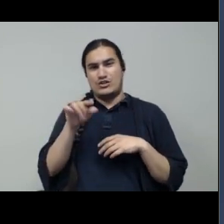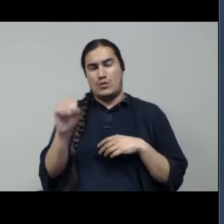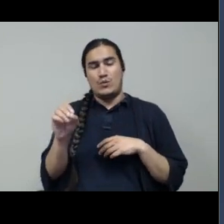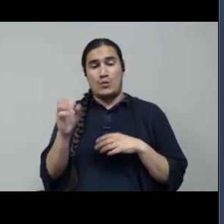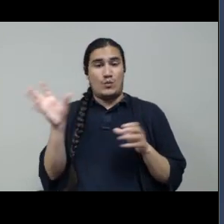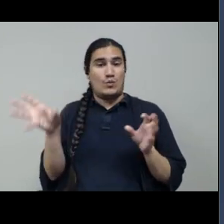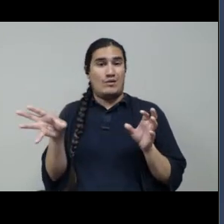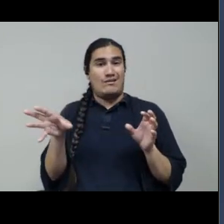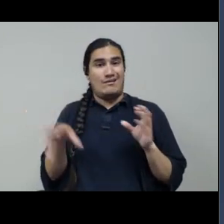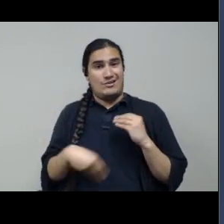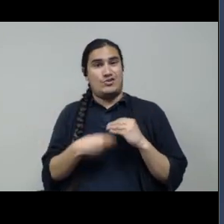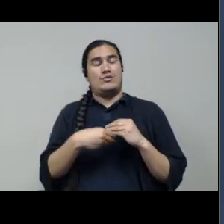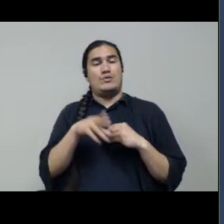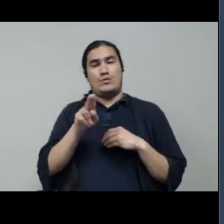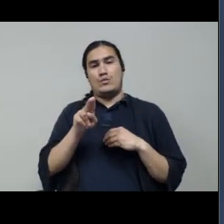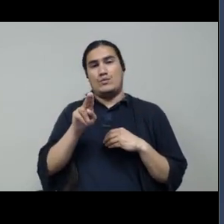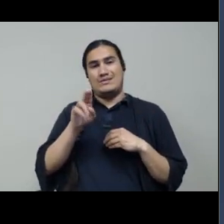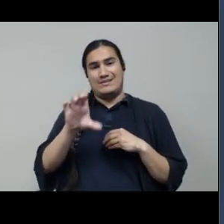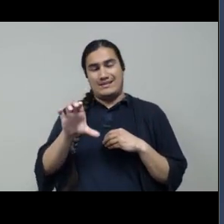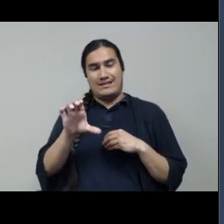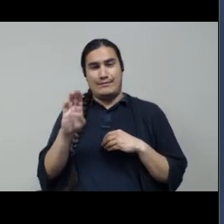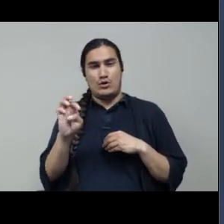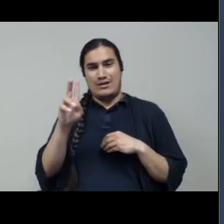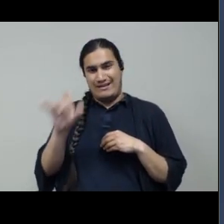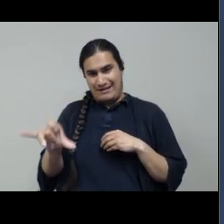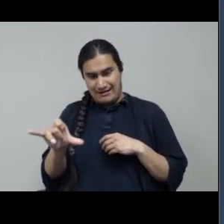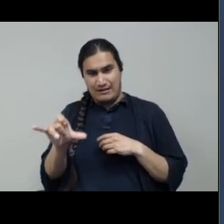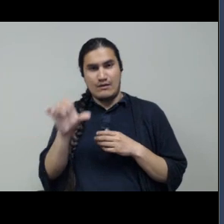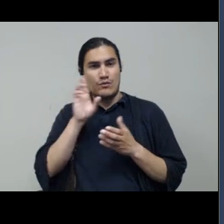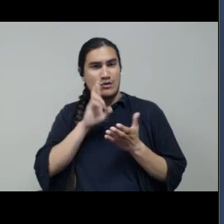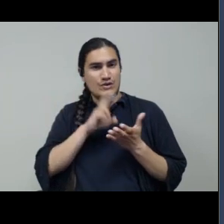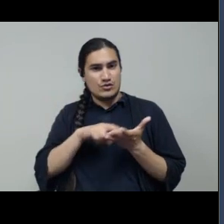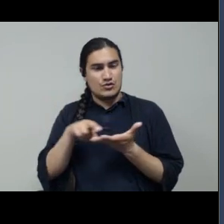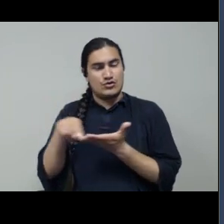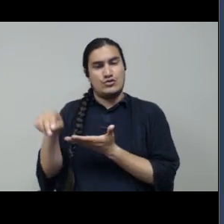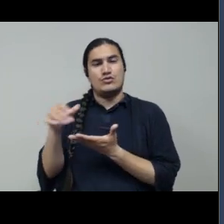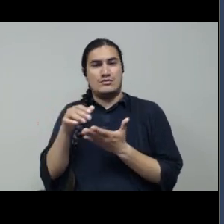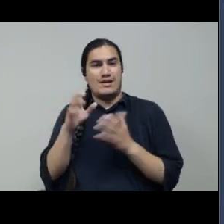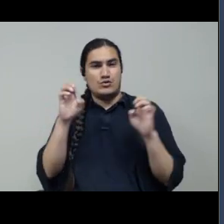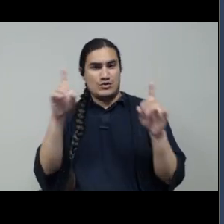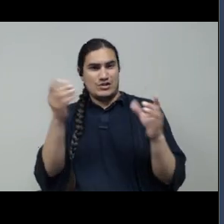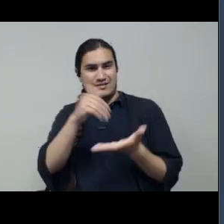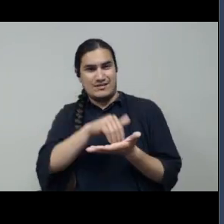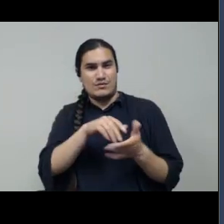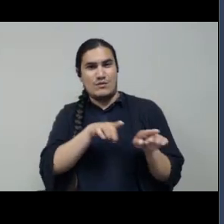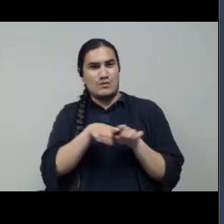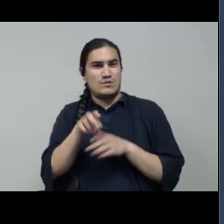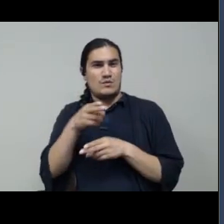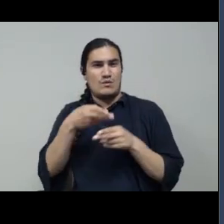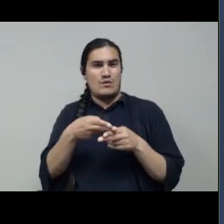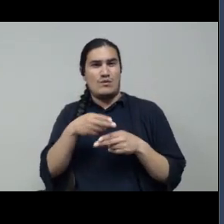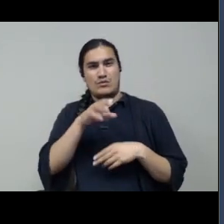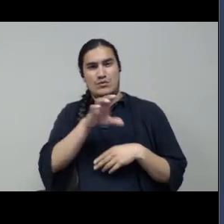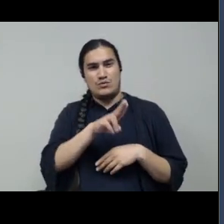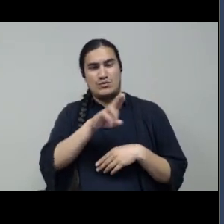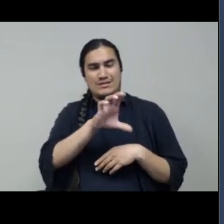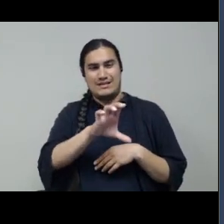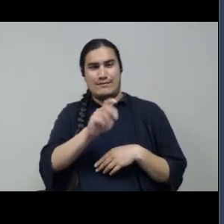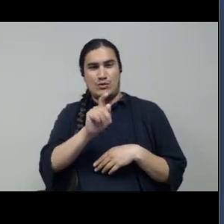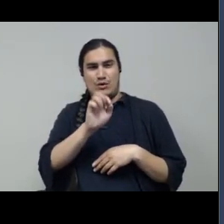Additionally, the UC Berkeley Safe Transportation Research and Education Center, also known as UC Berkeley Safe Trek, will